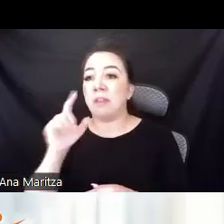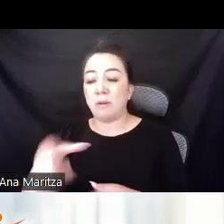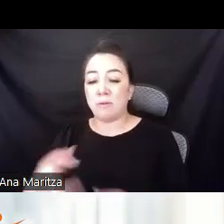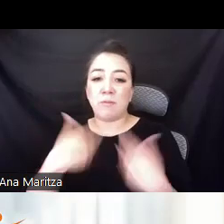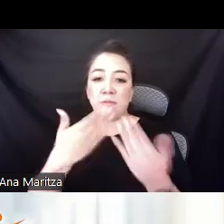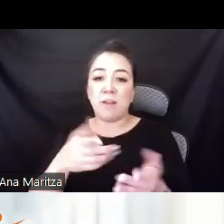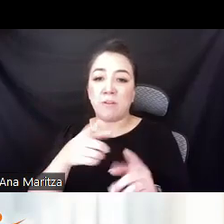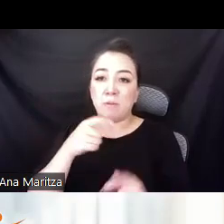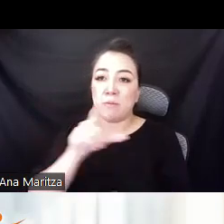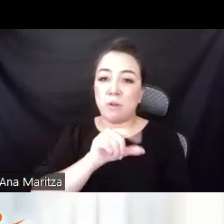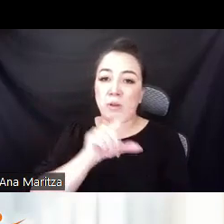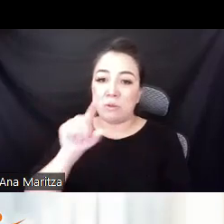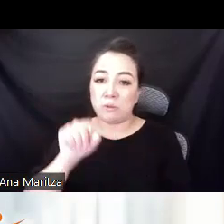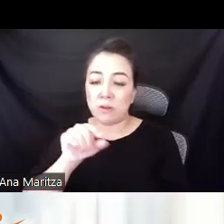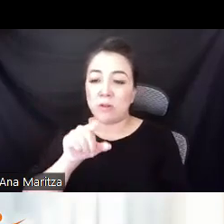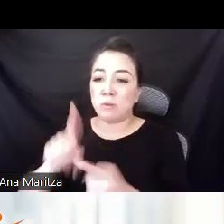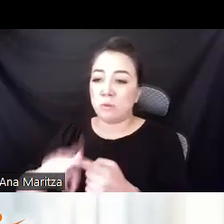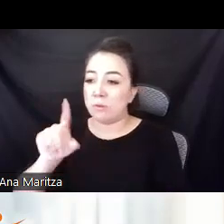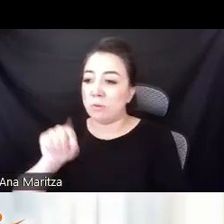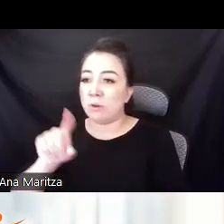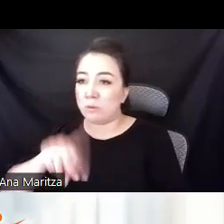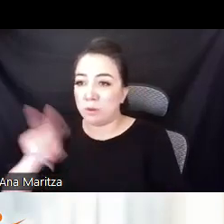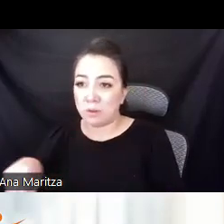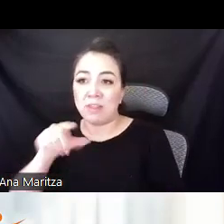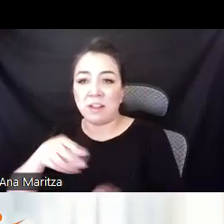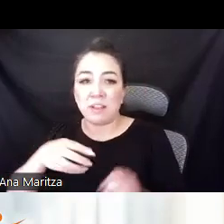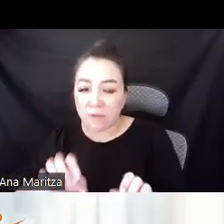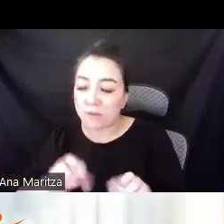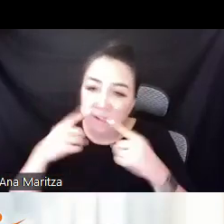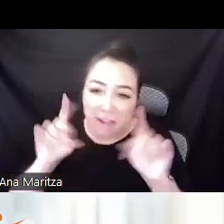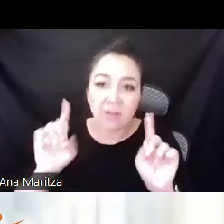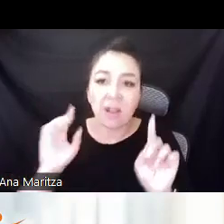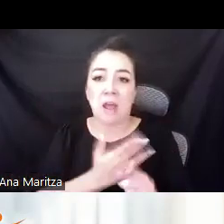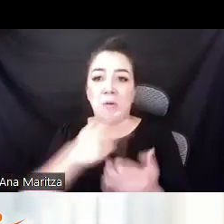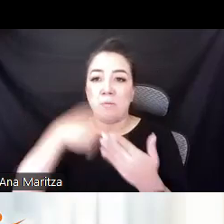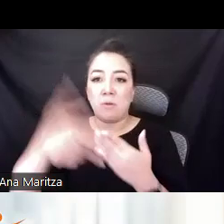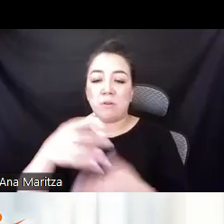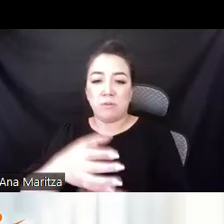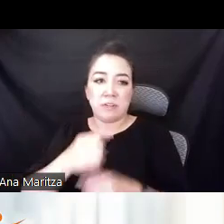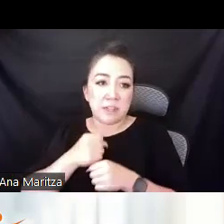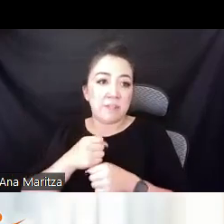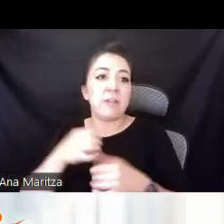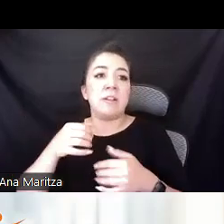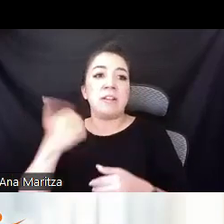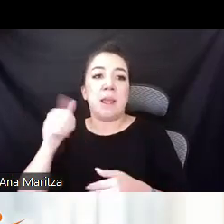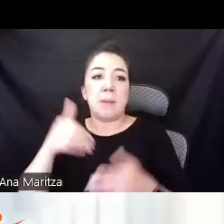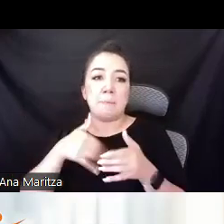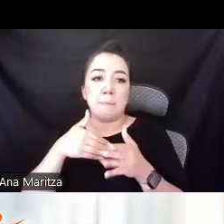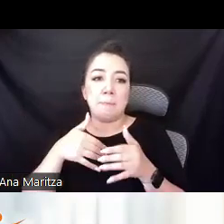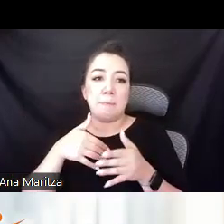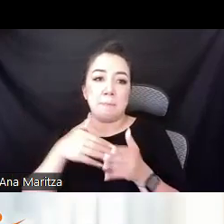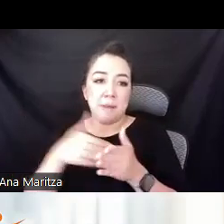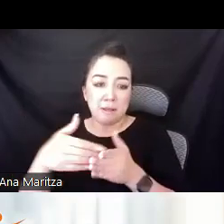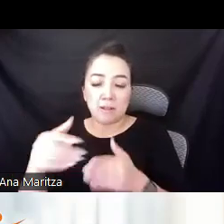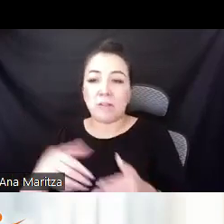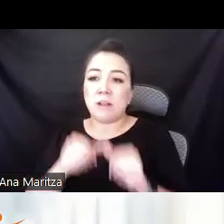from 2020 to 2022. And this effort was so successful that our program received $10 million to continue funding the California Healthy